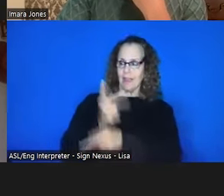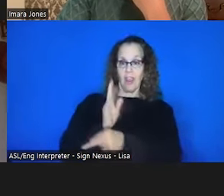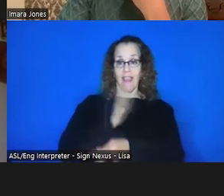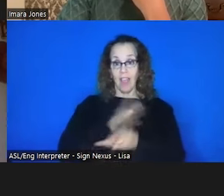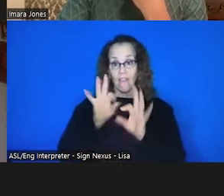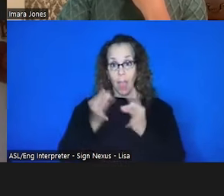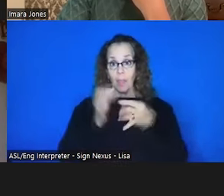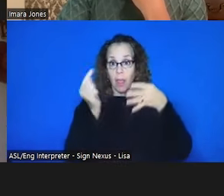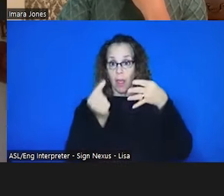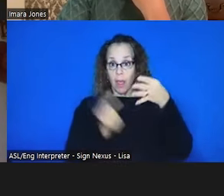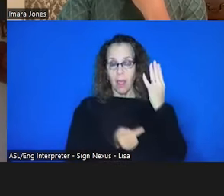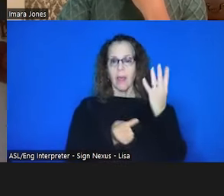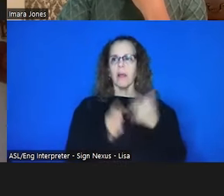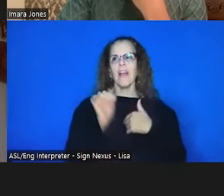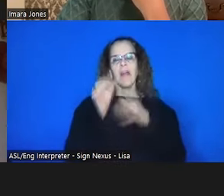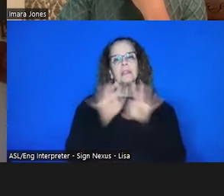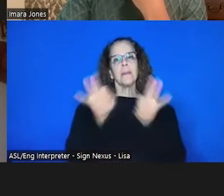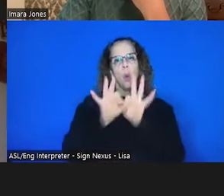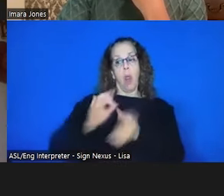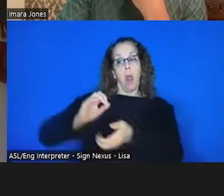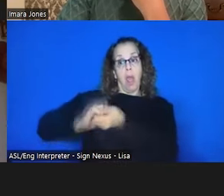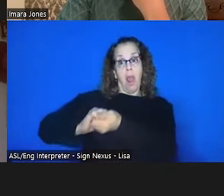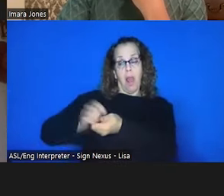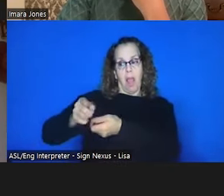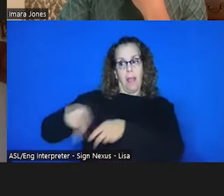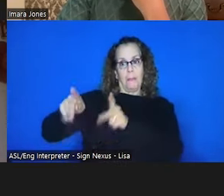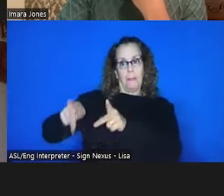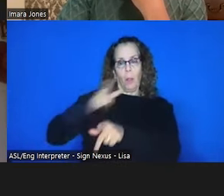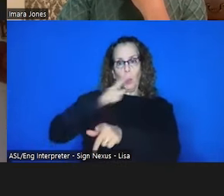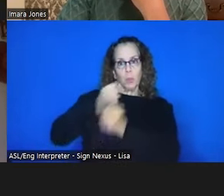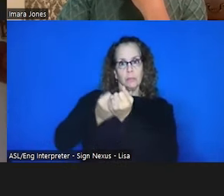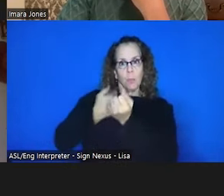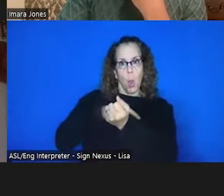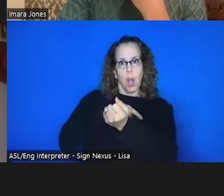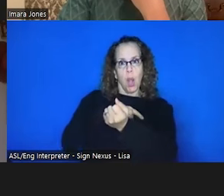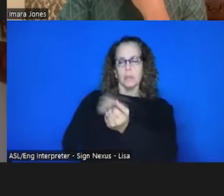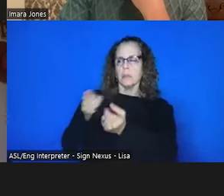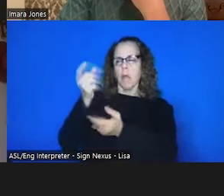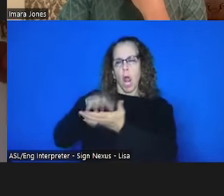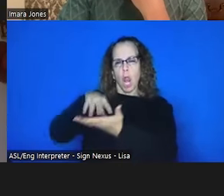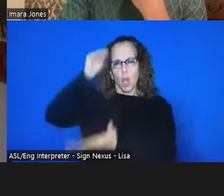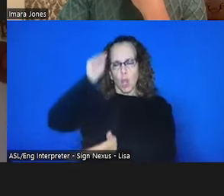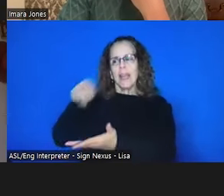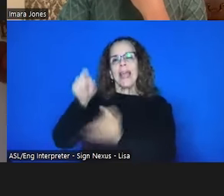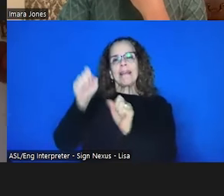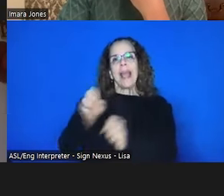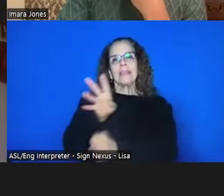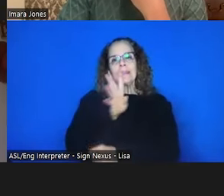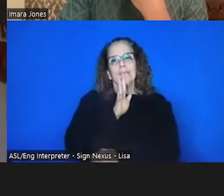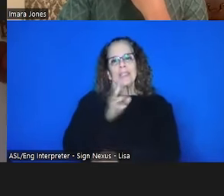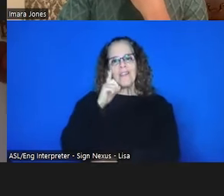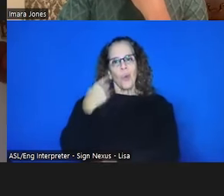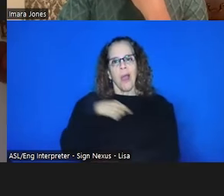that our accomplices are doing that work for us when we're not able to speak for ourselves, or when it may be